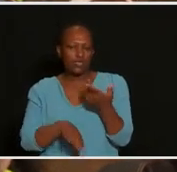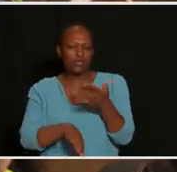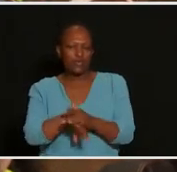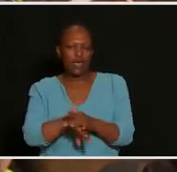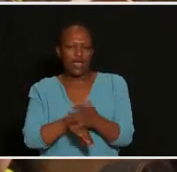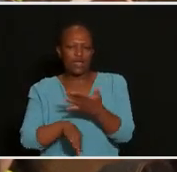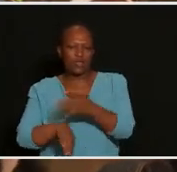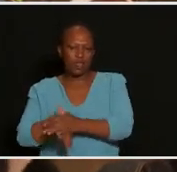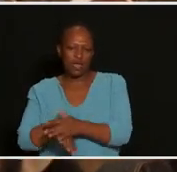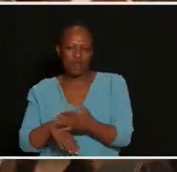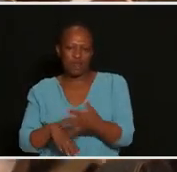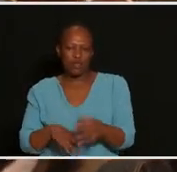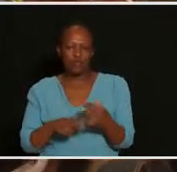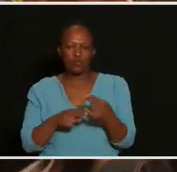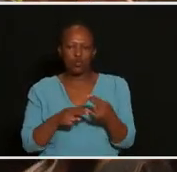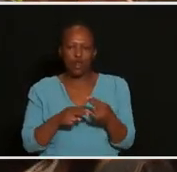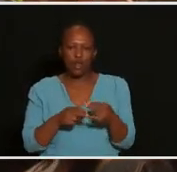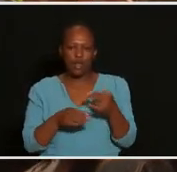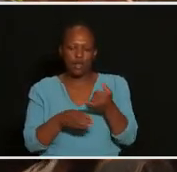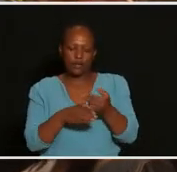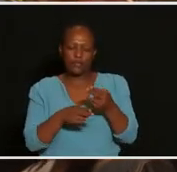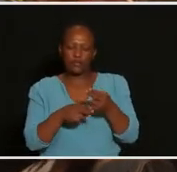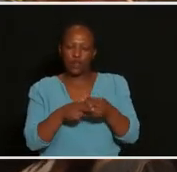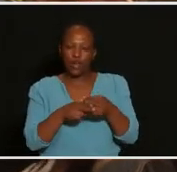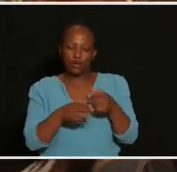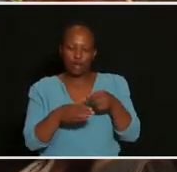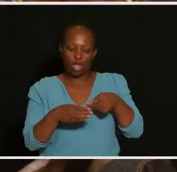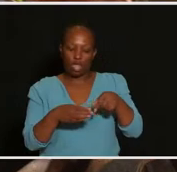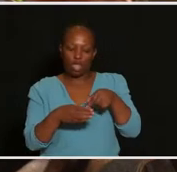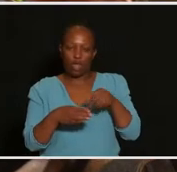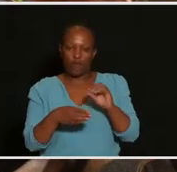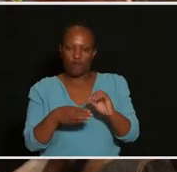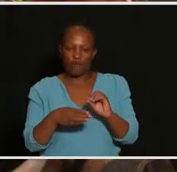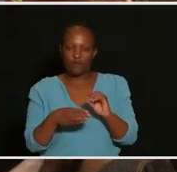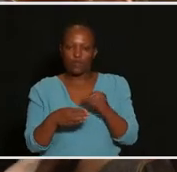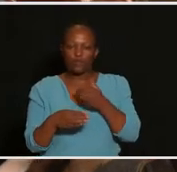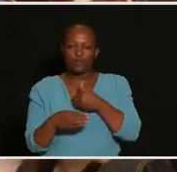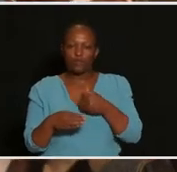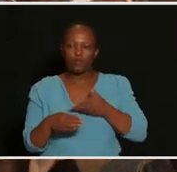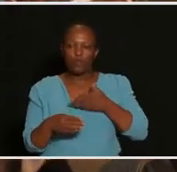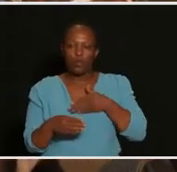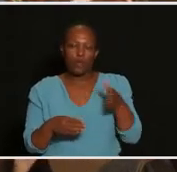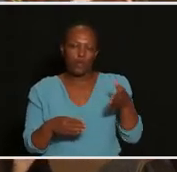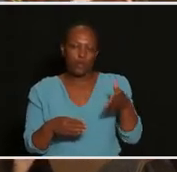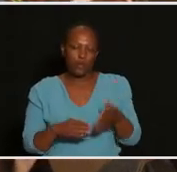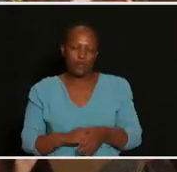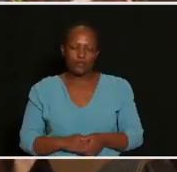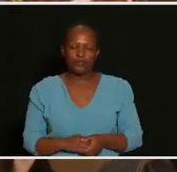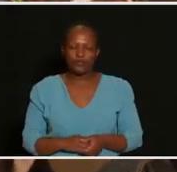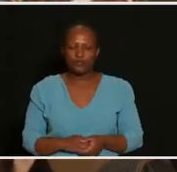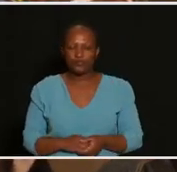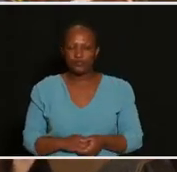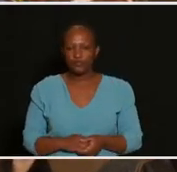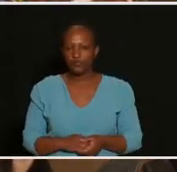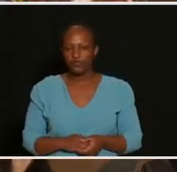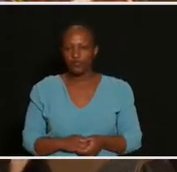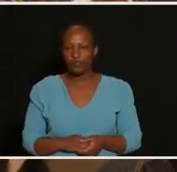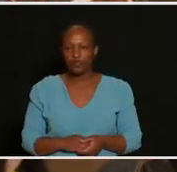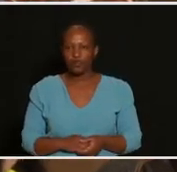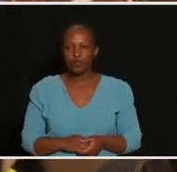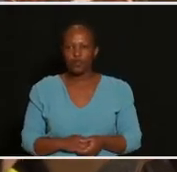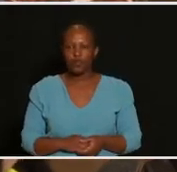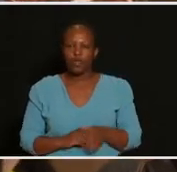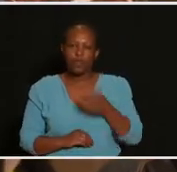toilets at school who have been sexually abused while their parents were not present the best interest